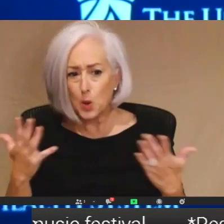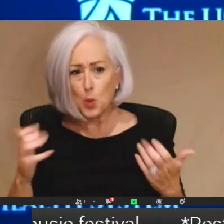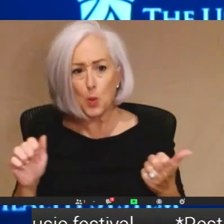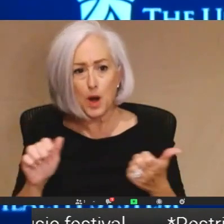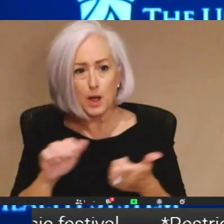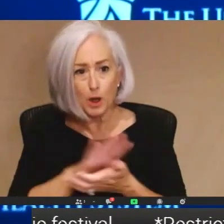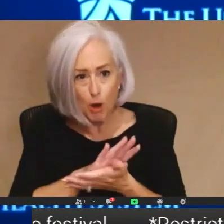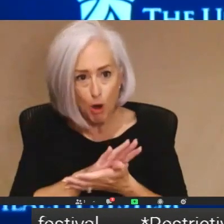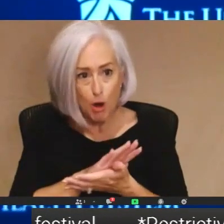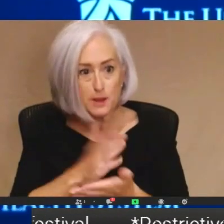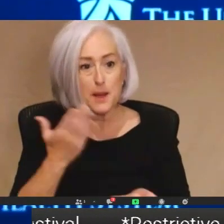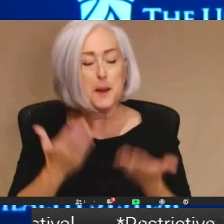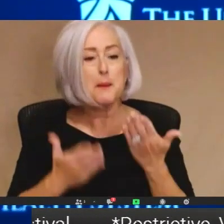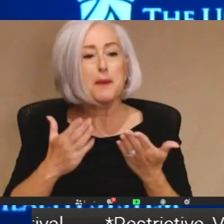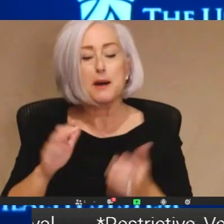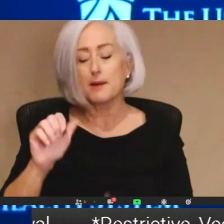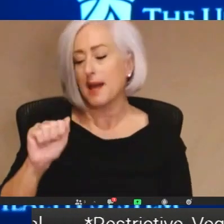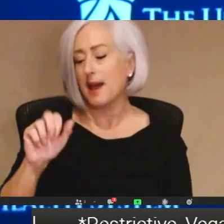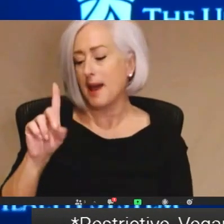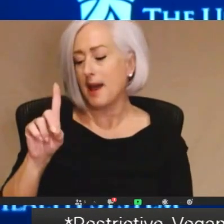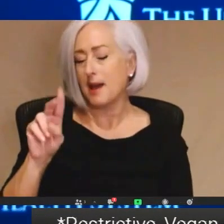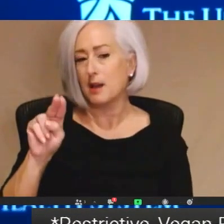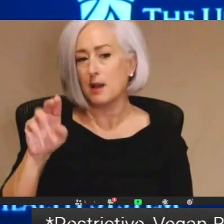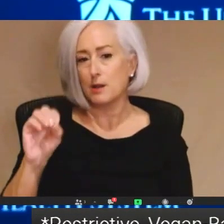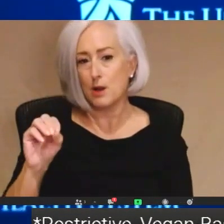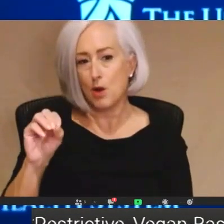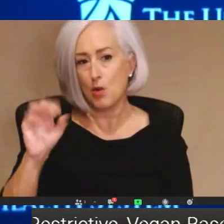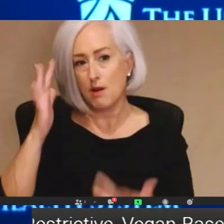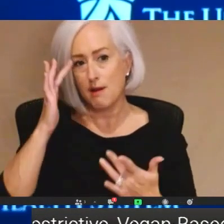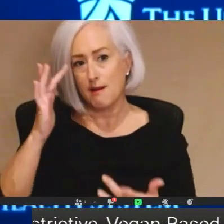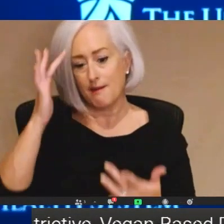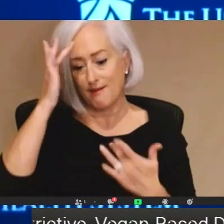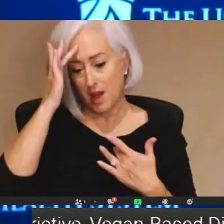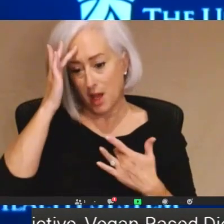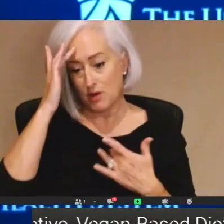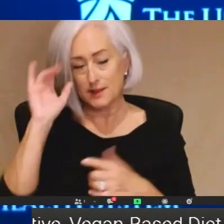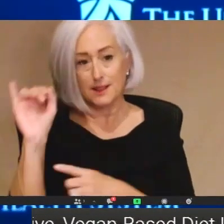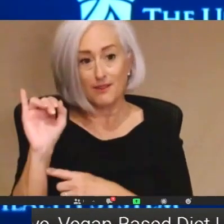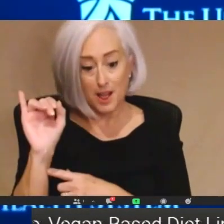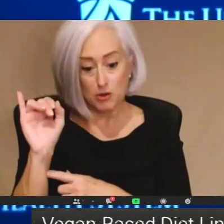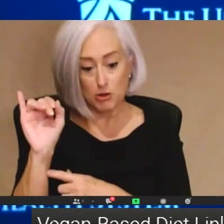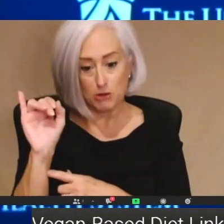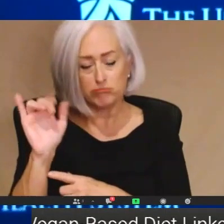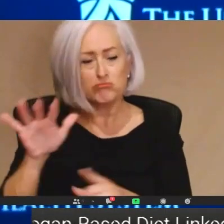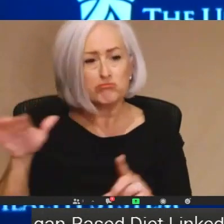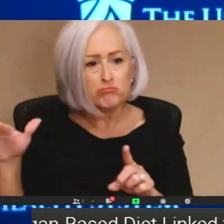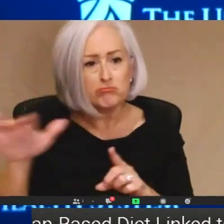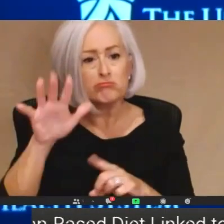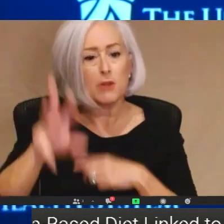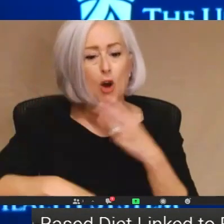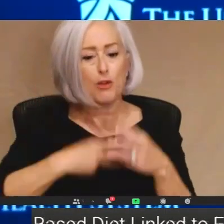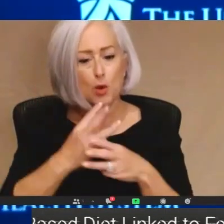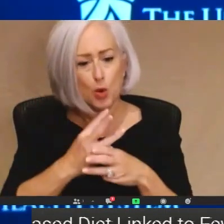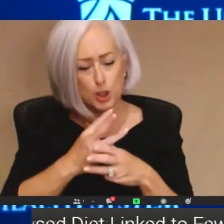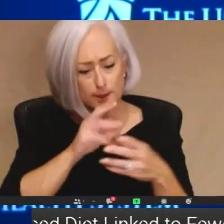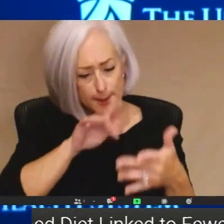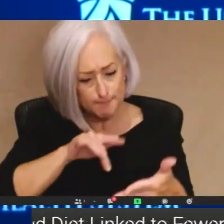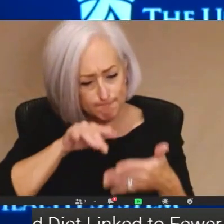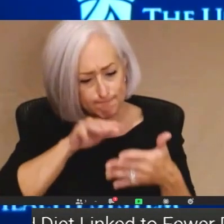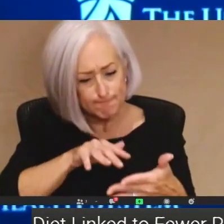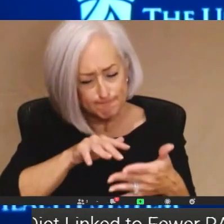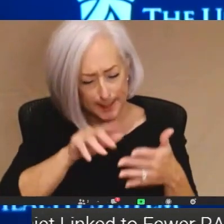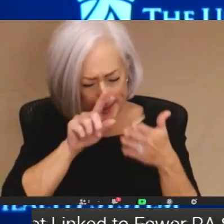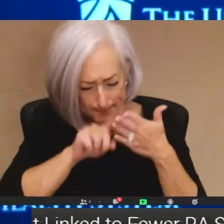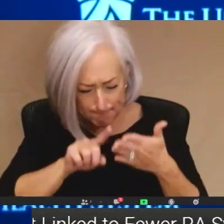adenovirus infection, but it's a lot of work going on around the world to try and understand where this is coming from and how to go